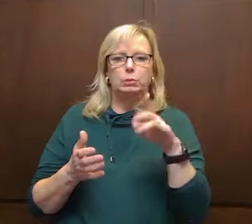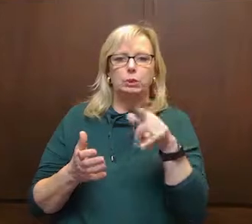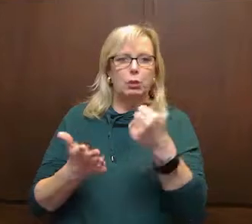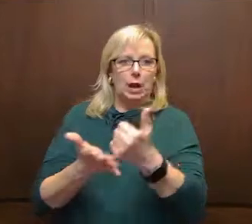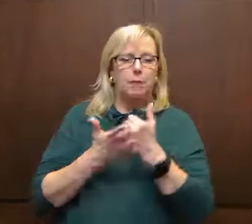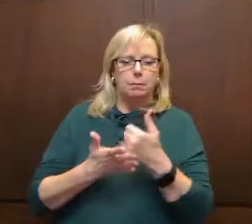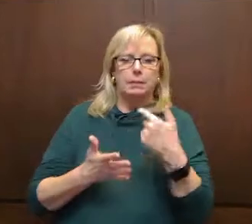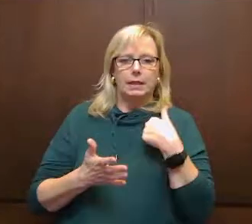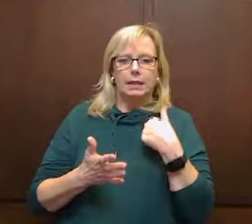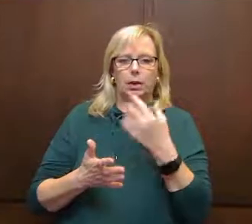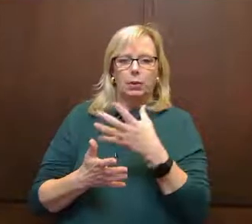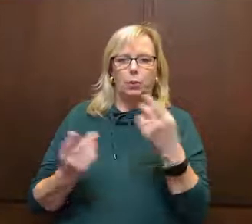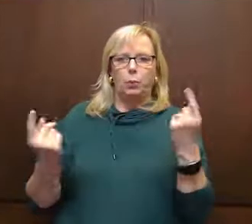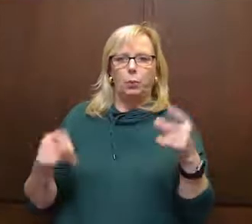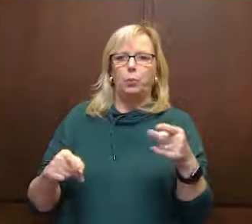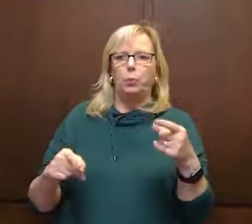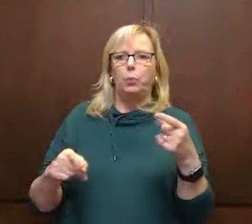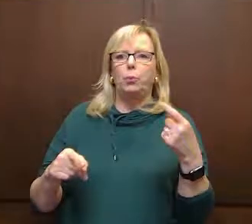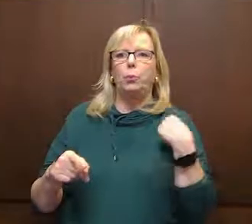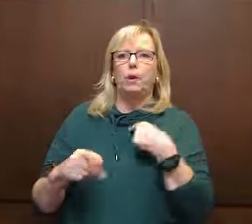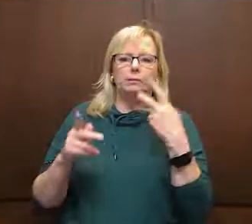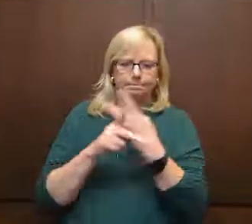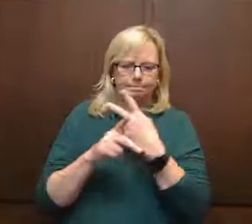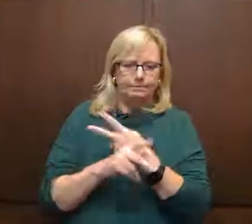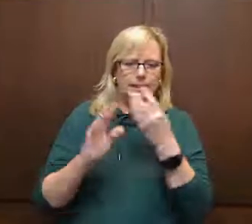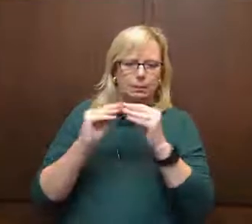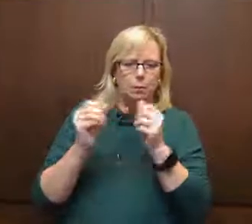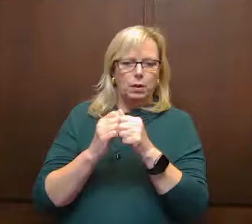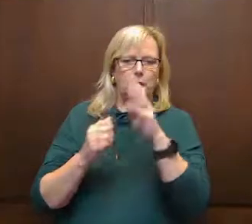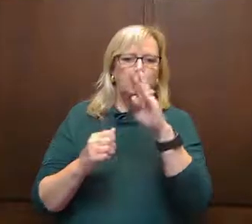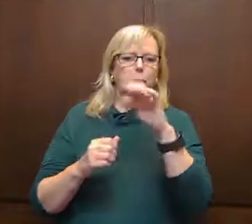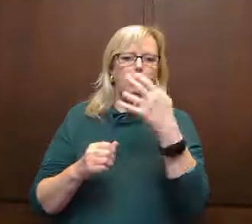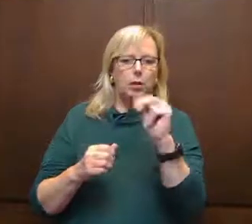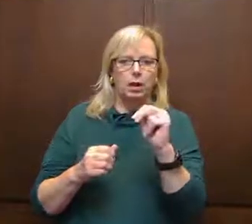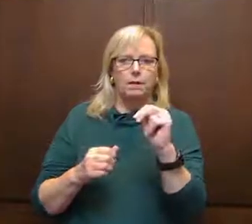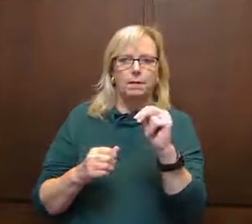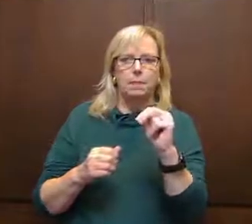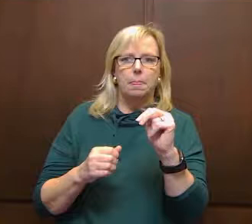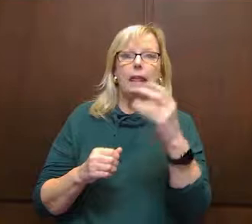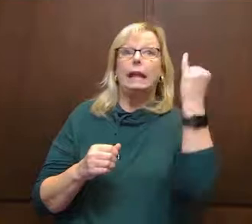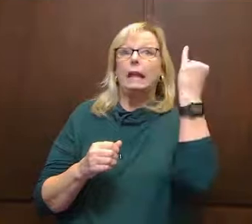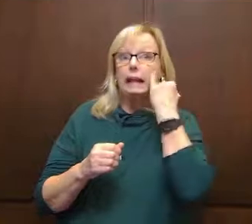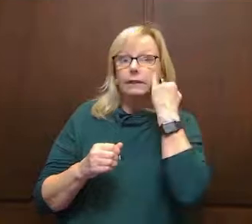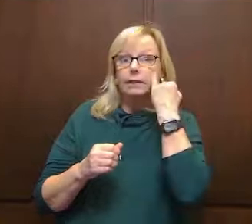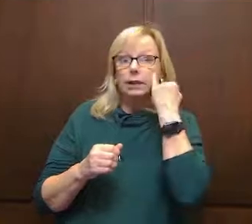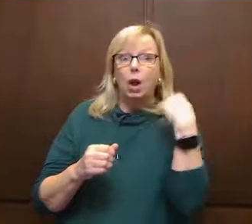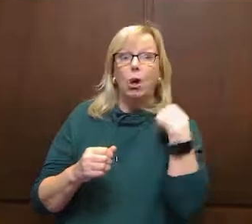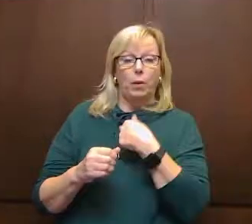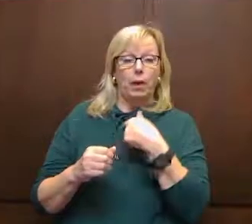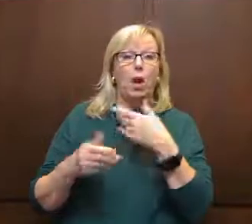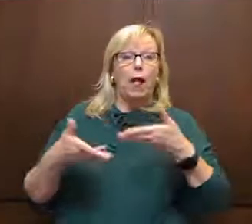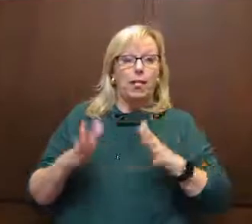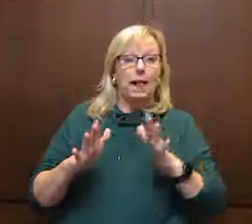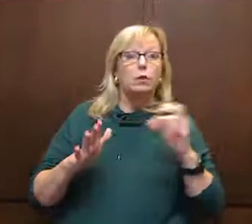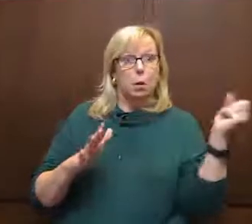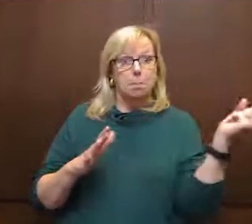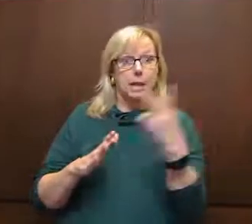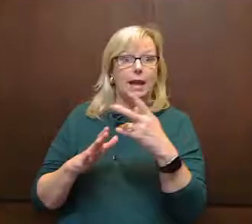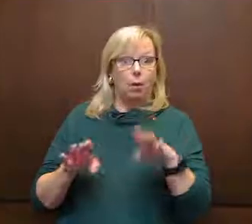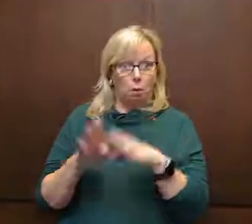helped me out, and we kind of went through the numbers with Brian. So, if we are allowed to go